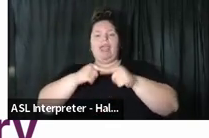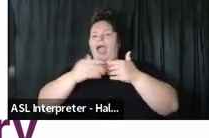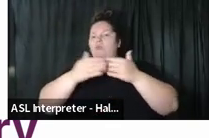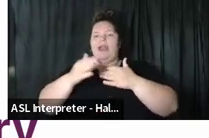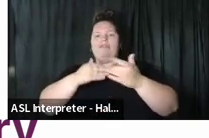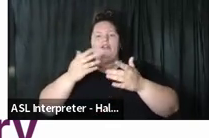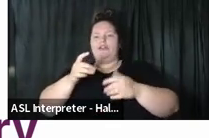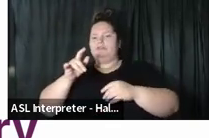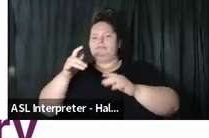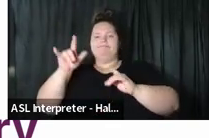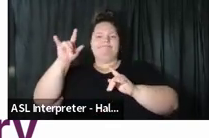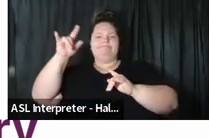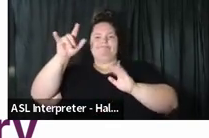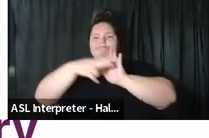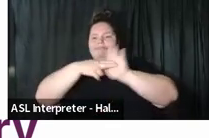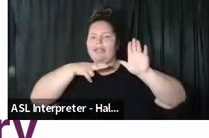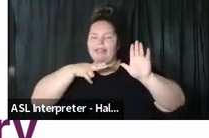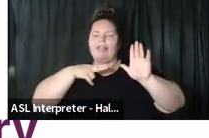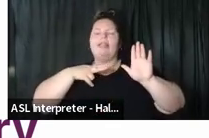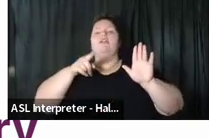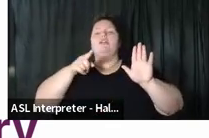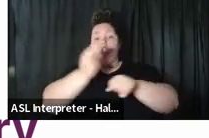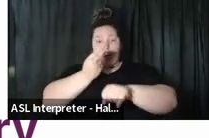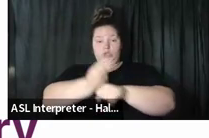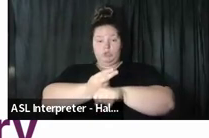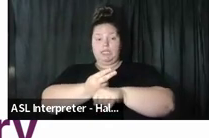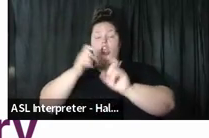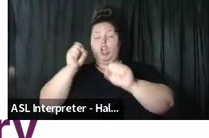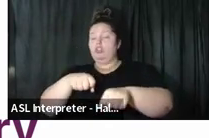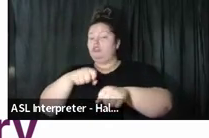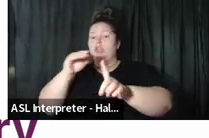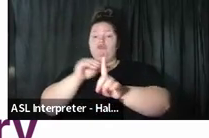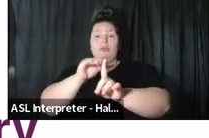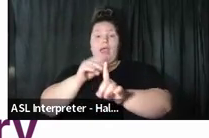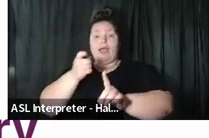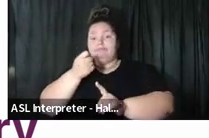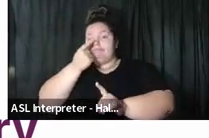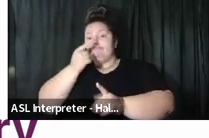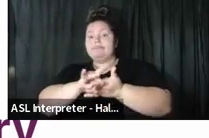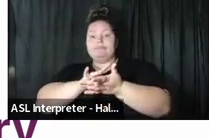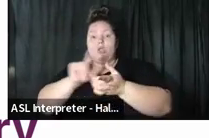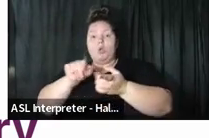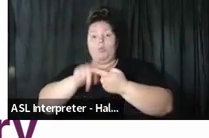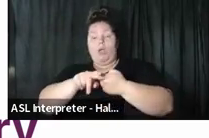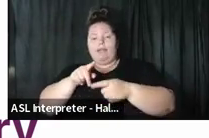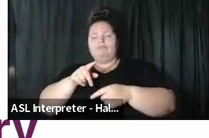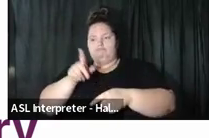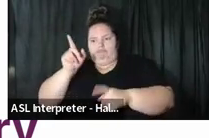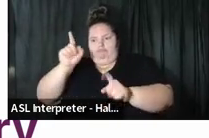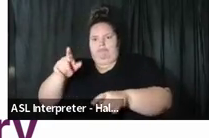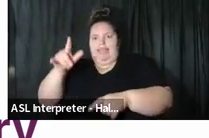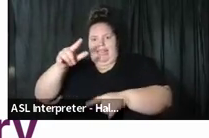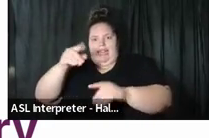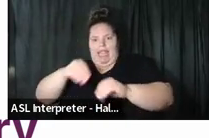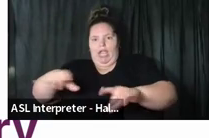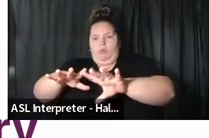set yourself reminders to take medication, to be at the airport, to pick up your luggage, just different things on your smart devices.